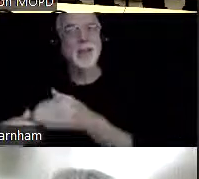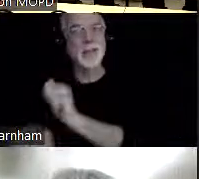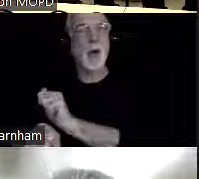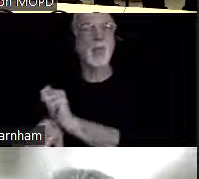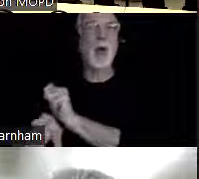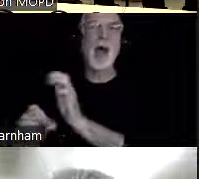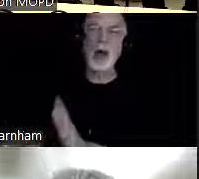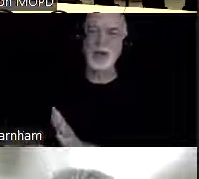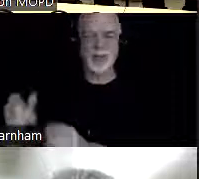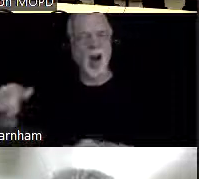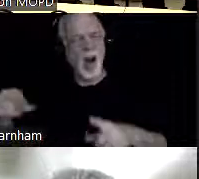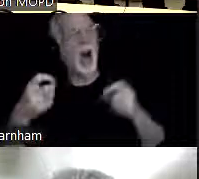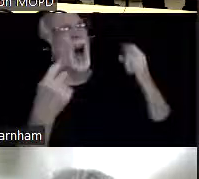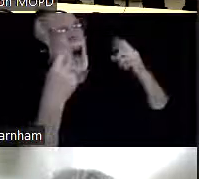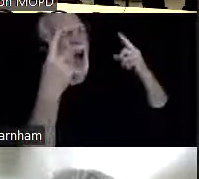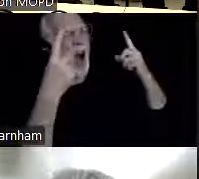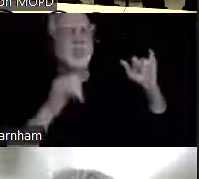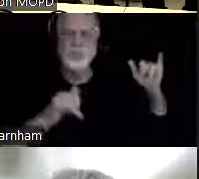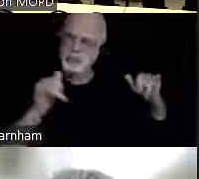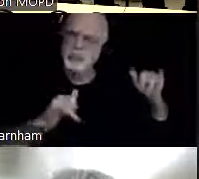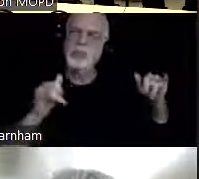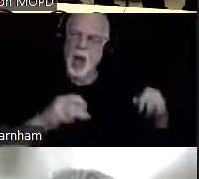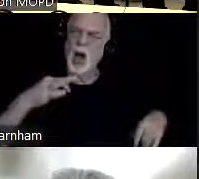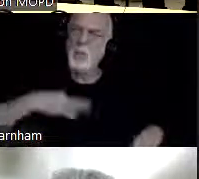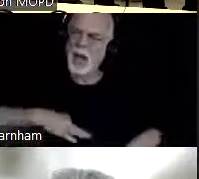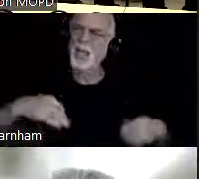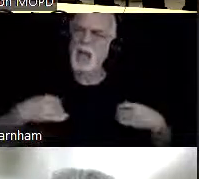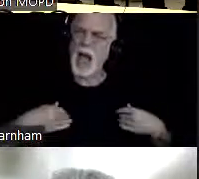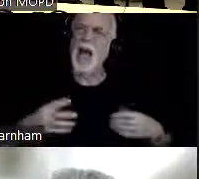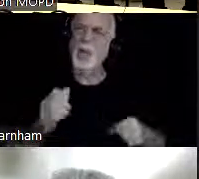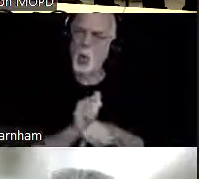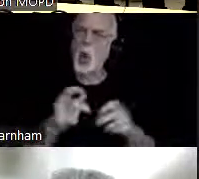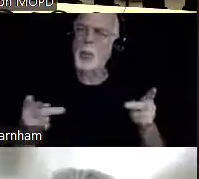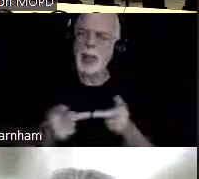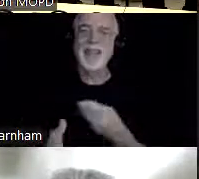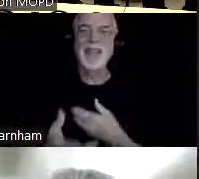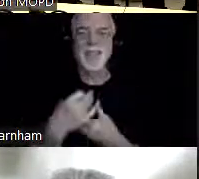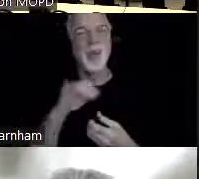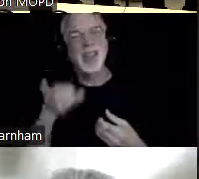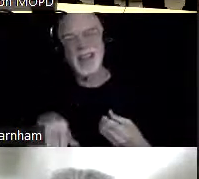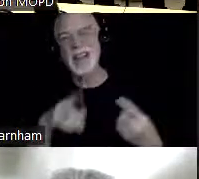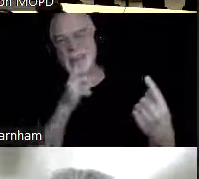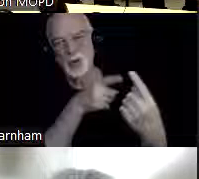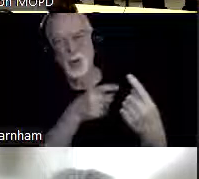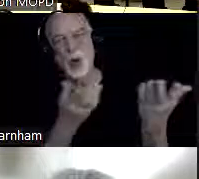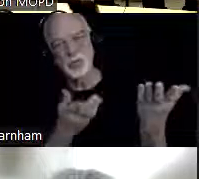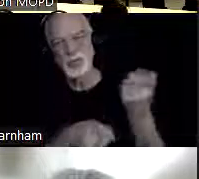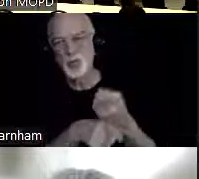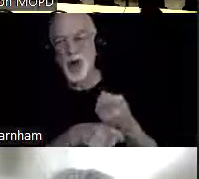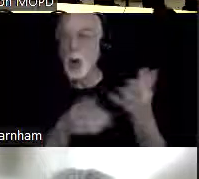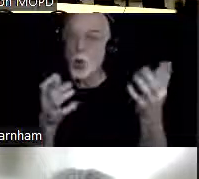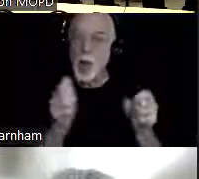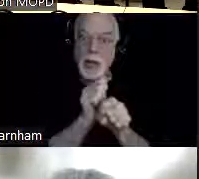able to understand the benefits of an inclusive workplace. And I think that's the goal, right? We want employers